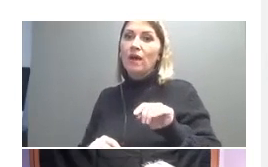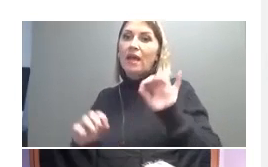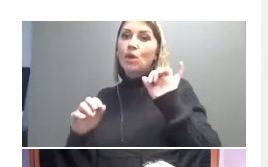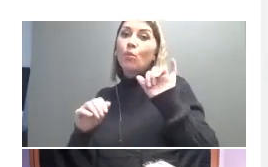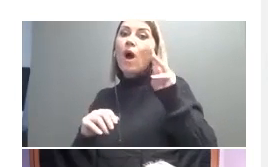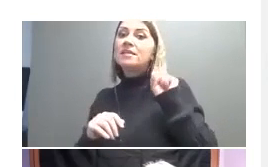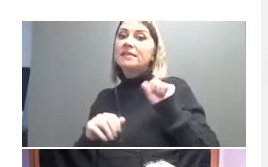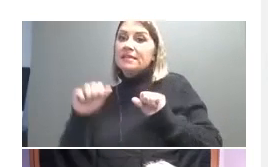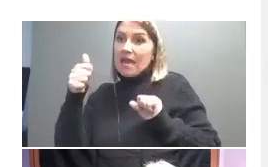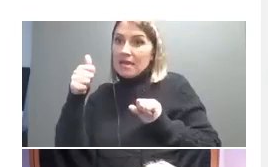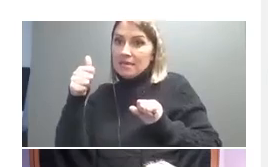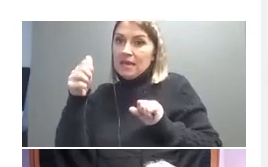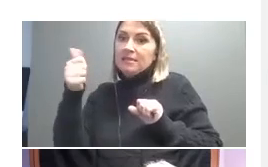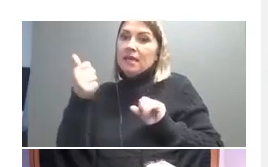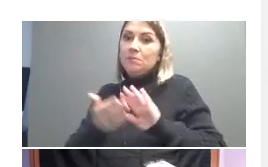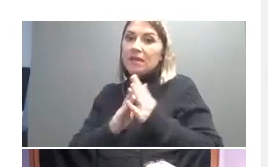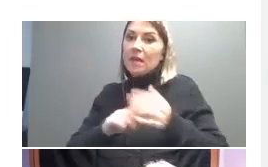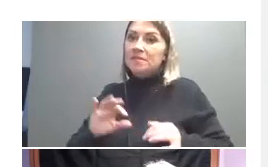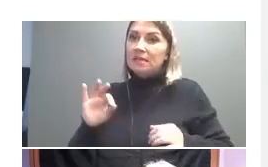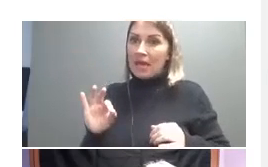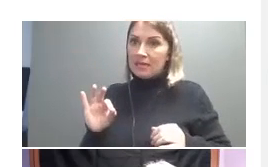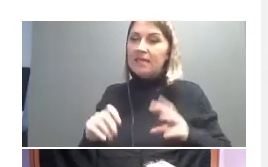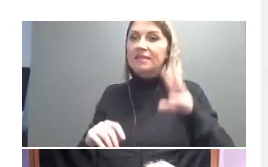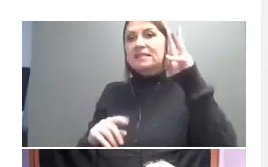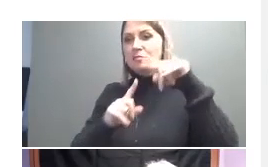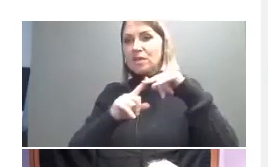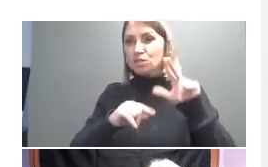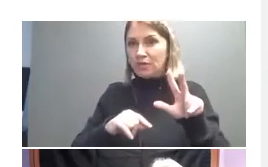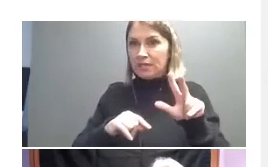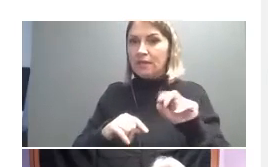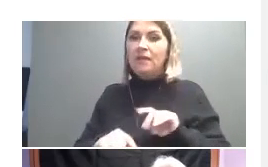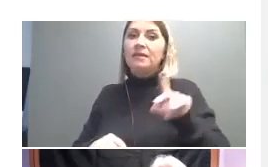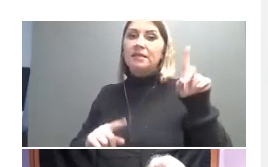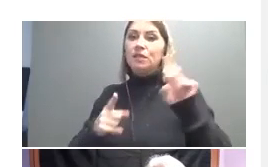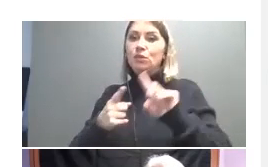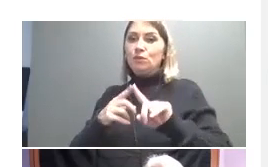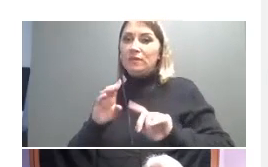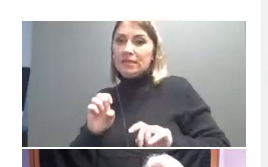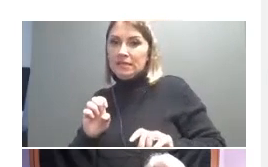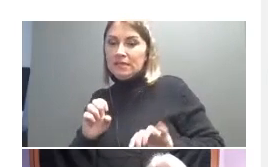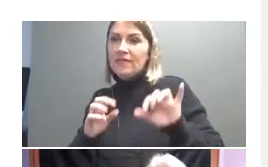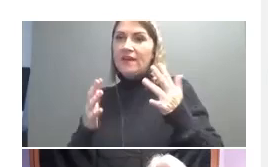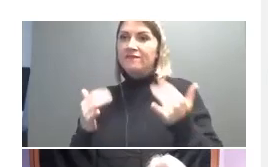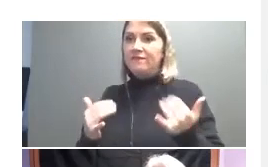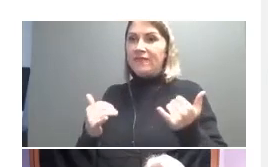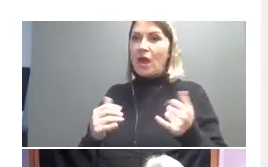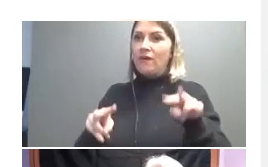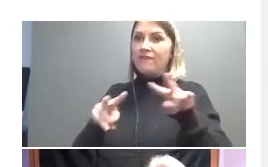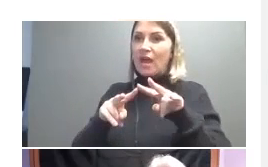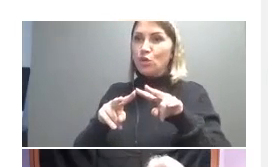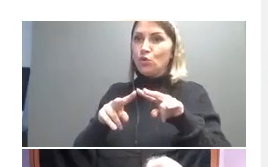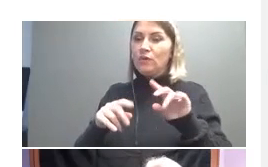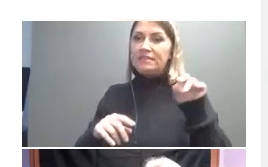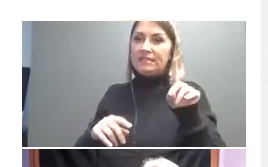here. D becomes 9, that is 6 plus 3. And D to E, the current value of D